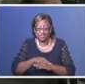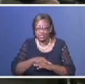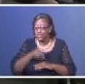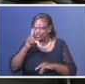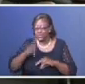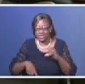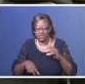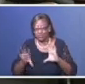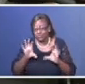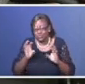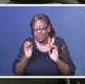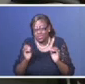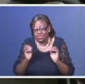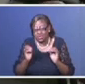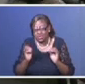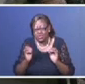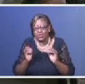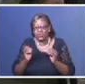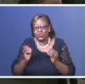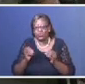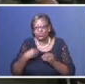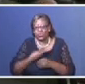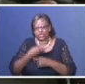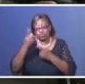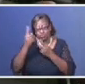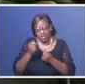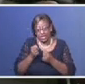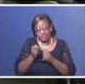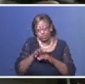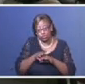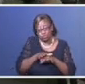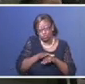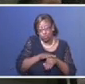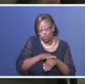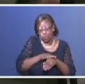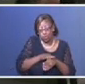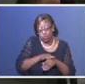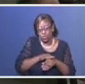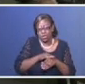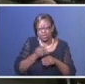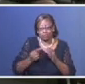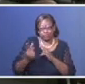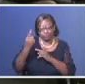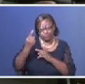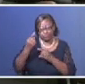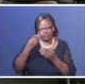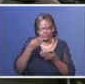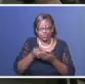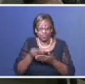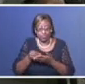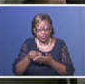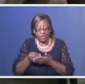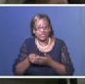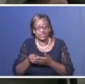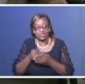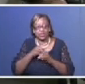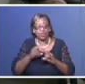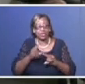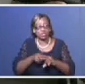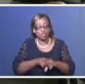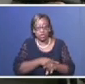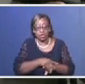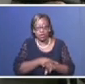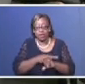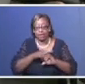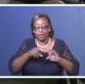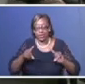on to the consumer. We've tried our best to hold off on price hikes as best we could for as long as we could